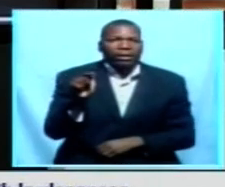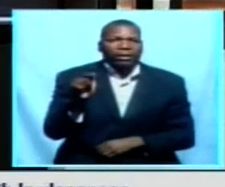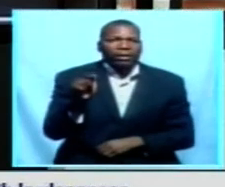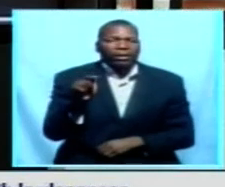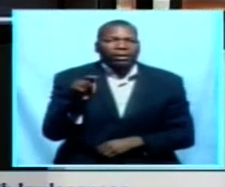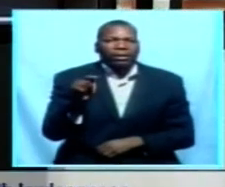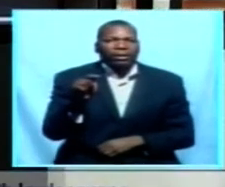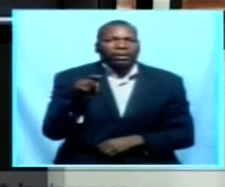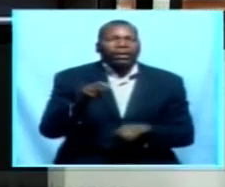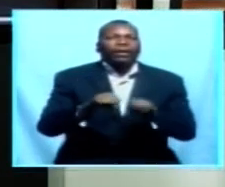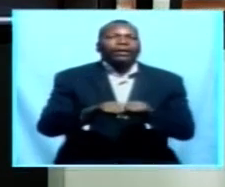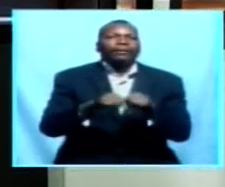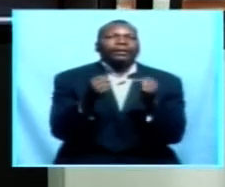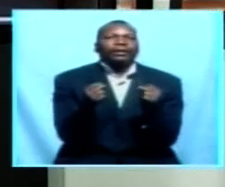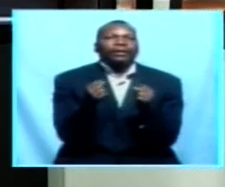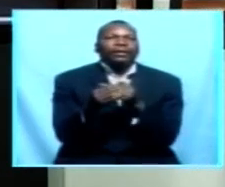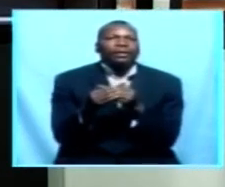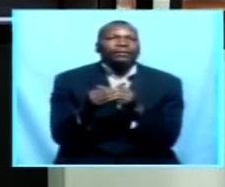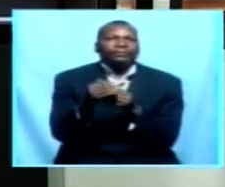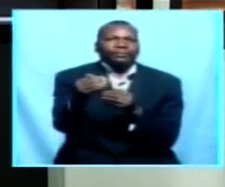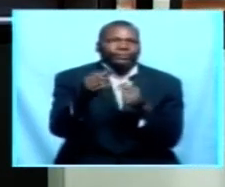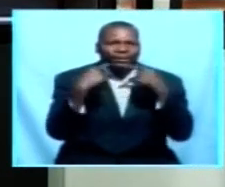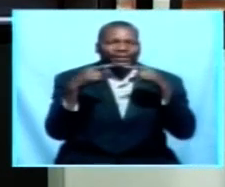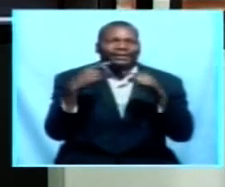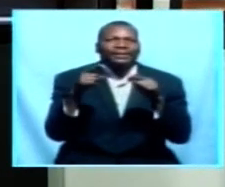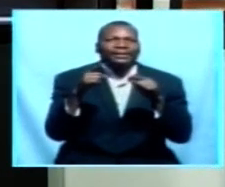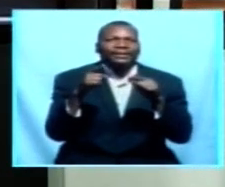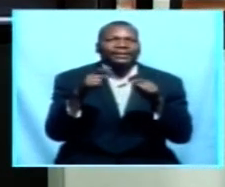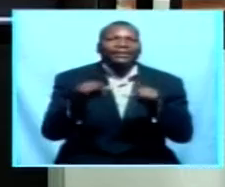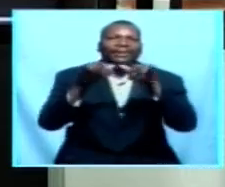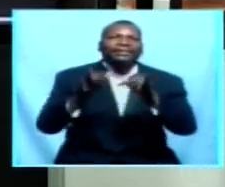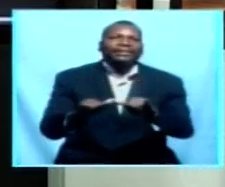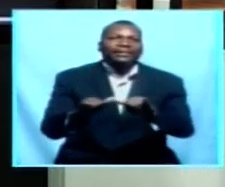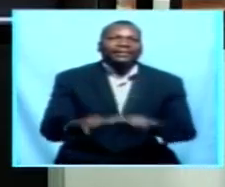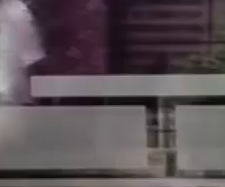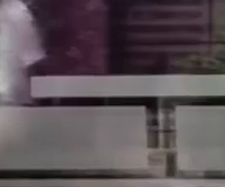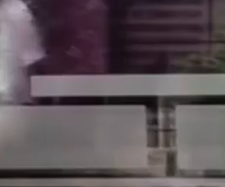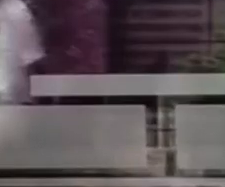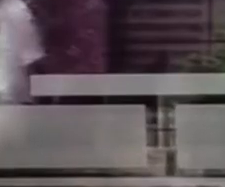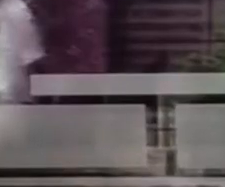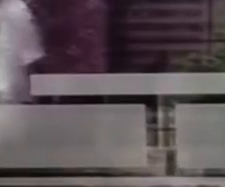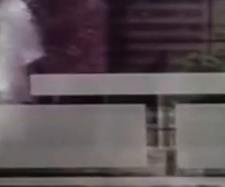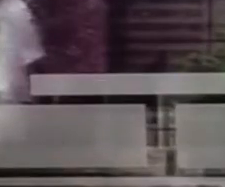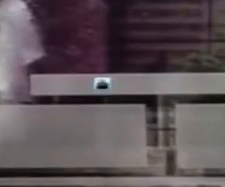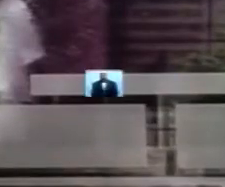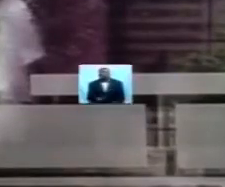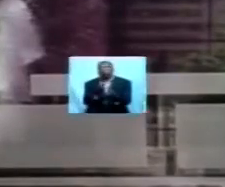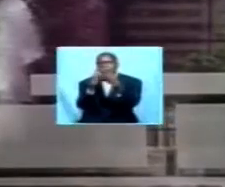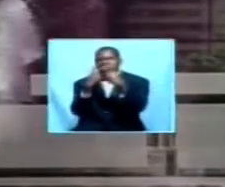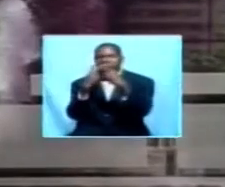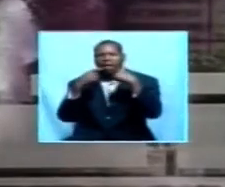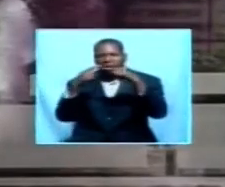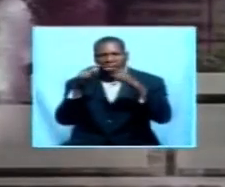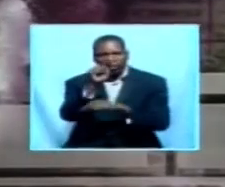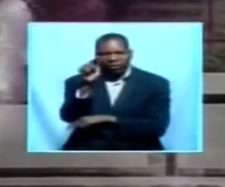We take our first commercial break. We'll have more news coming up right after this break. Stay with us. You're watching ZNBC